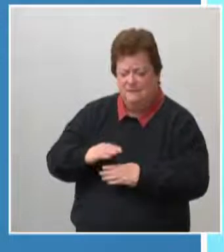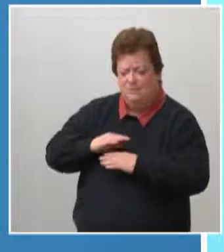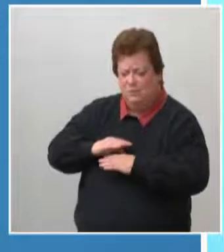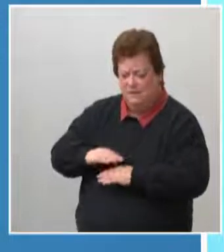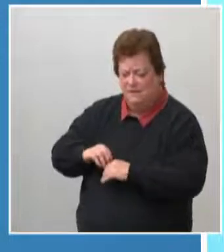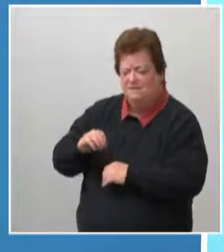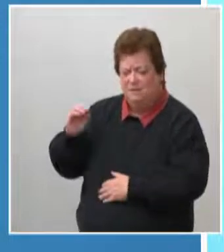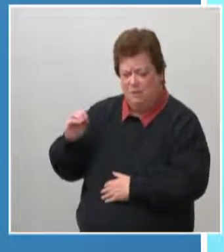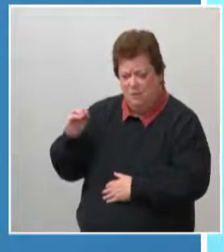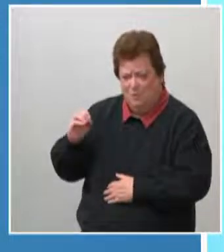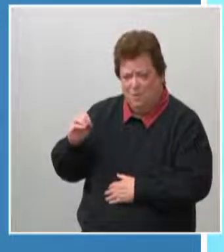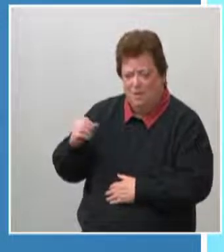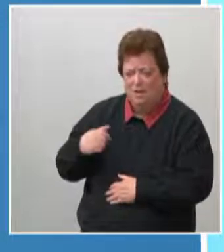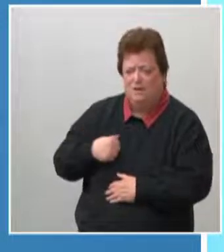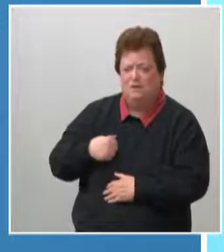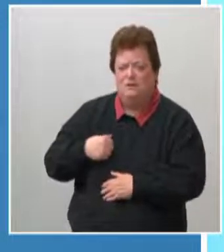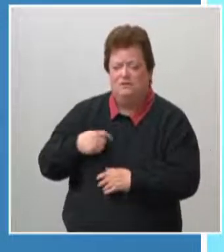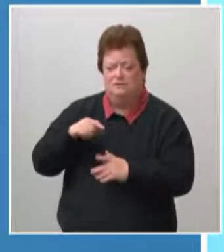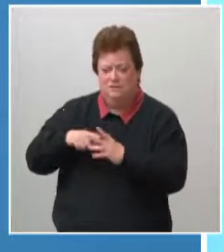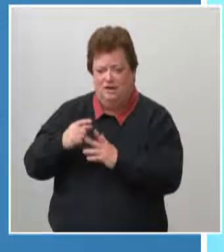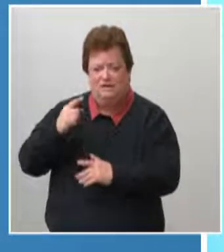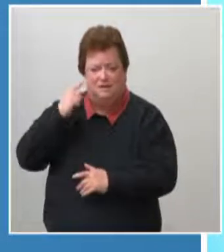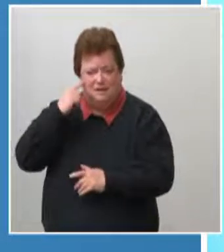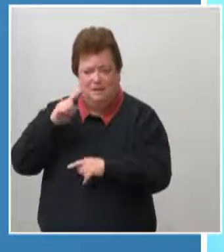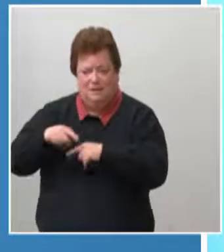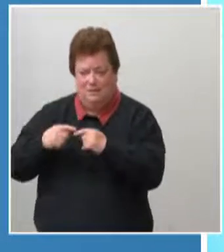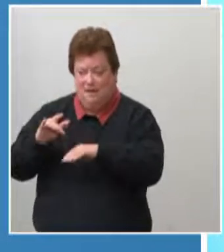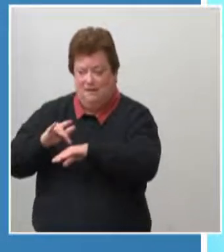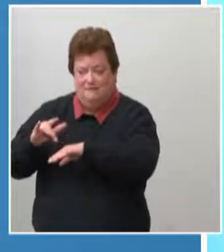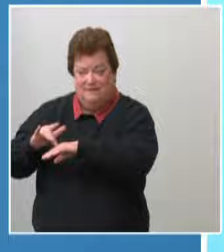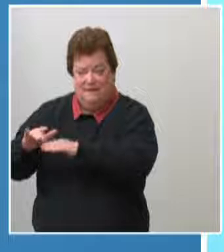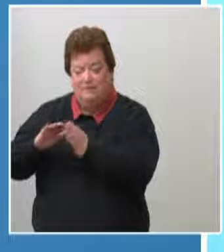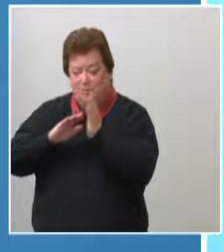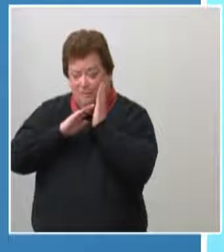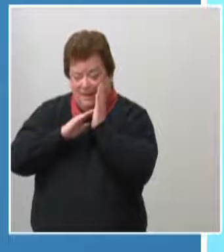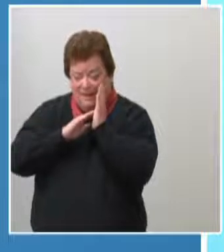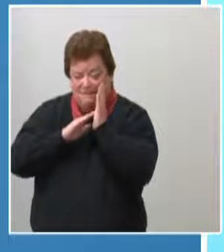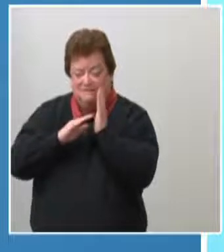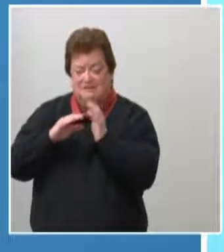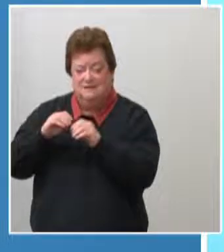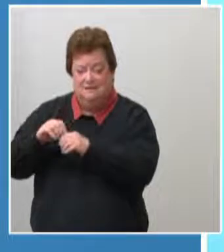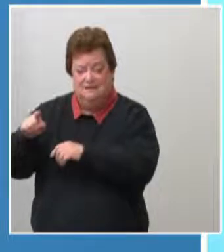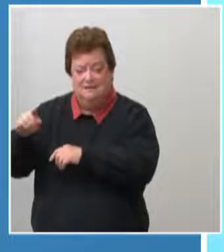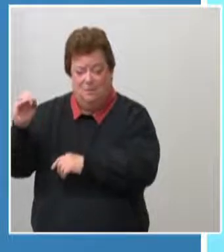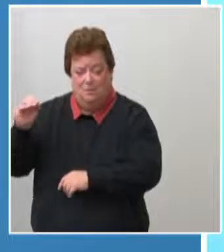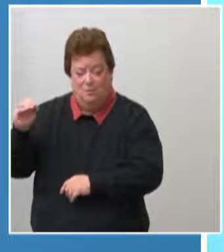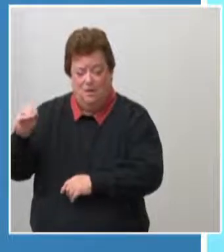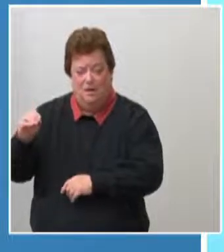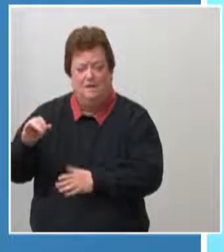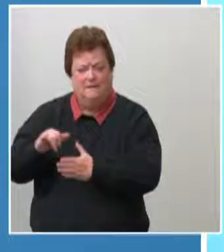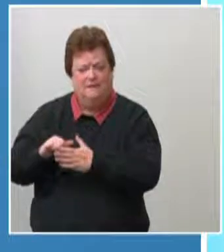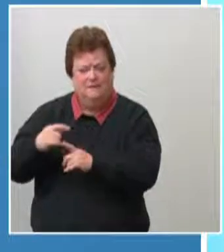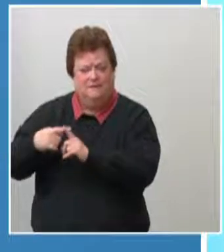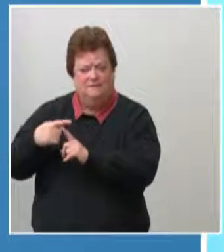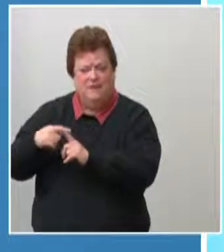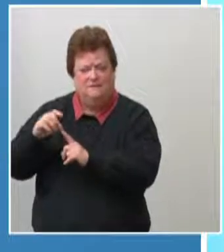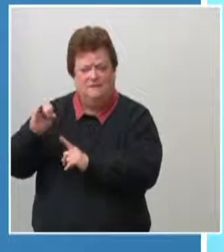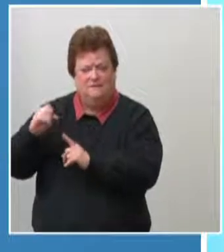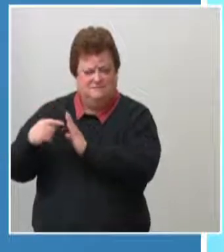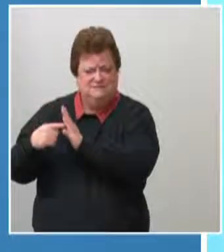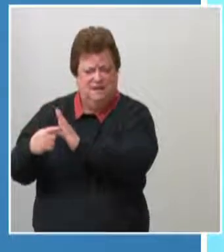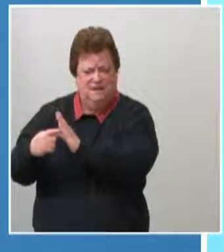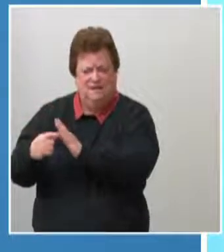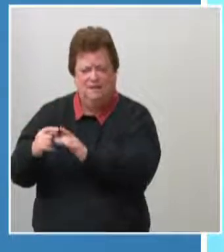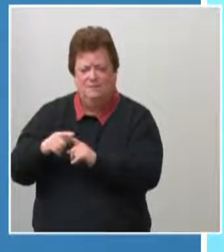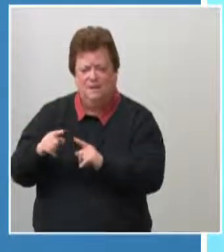well. We're starting to hear some bed availability. That's a good sign. It's trending in the right direction. But we also have felt that